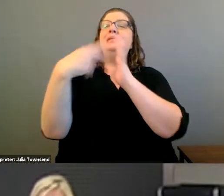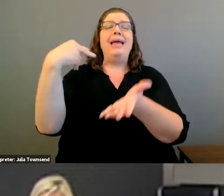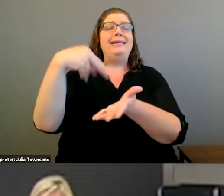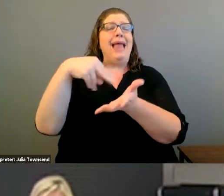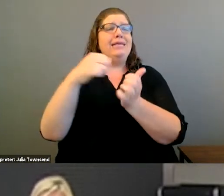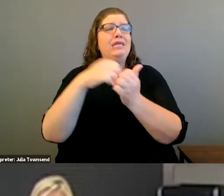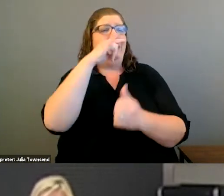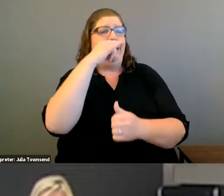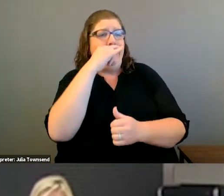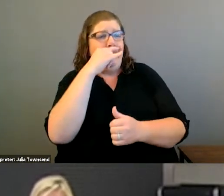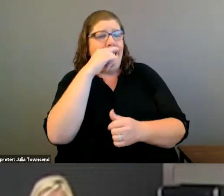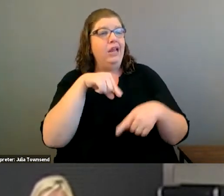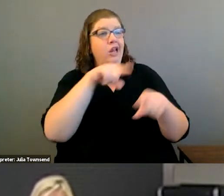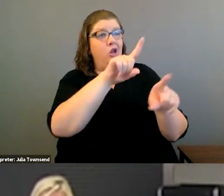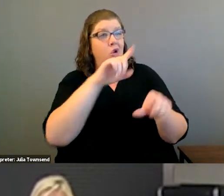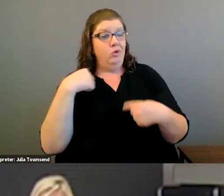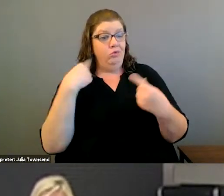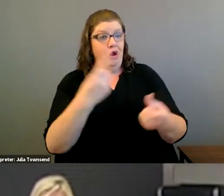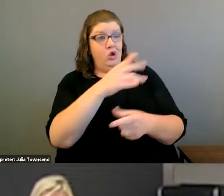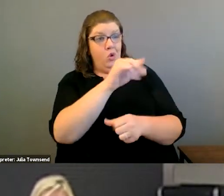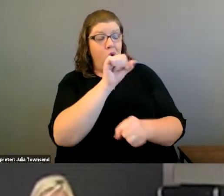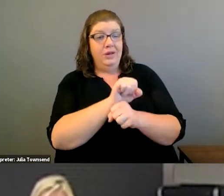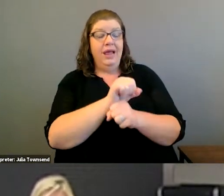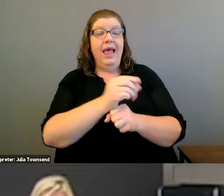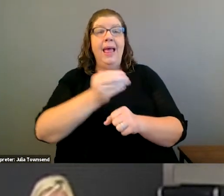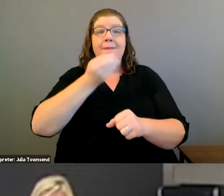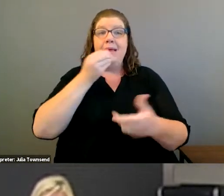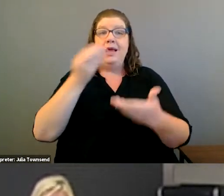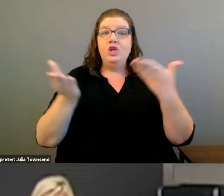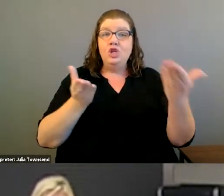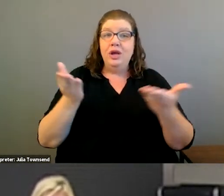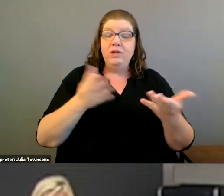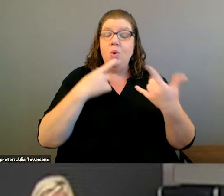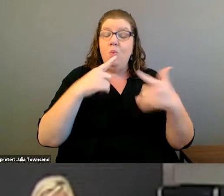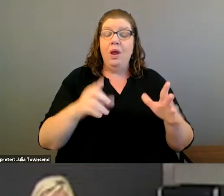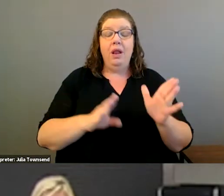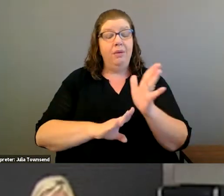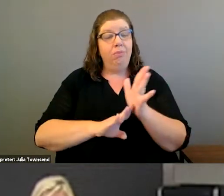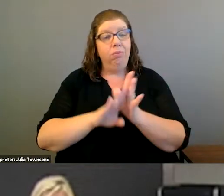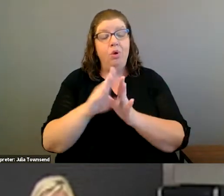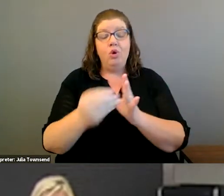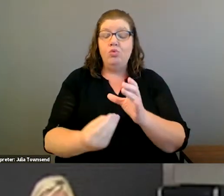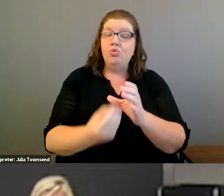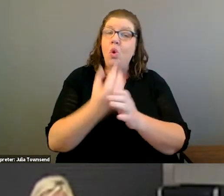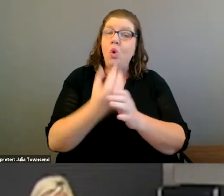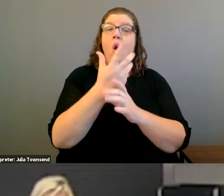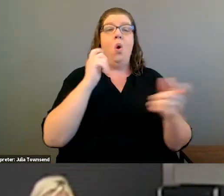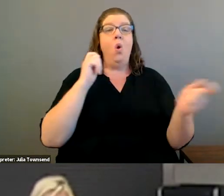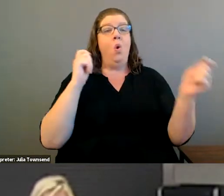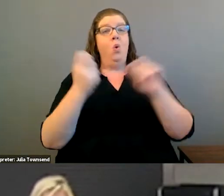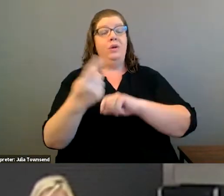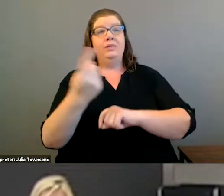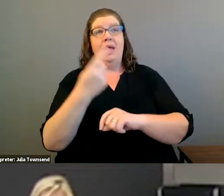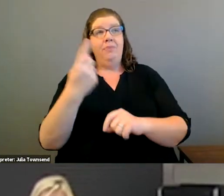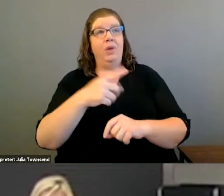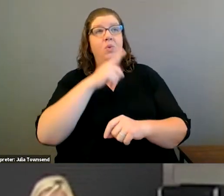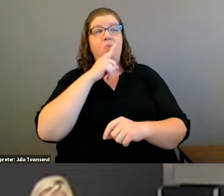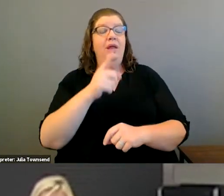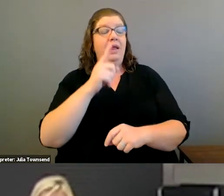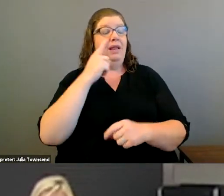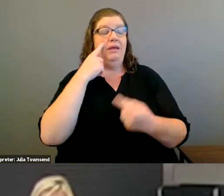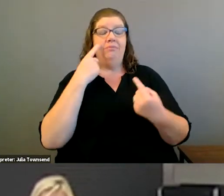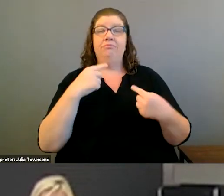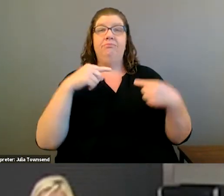your tenure, our meal service has really grown into something that I like to say is a hallmark